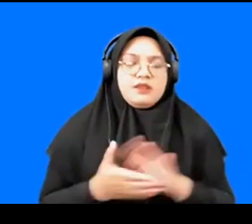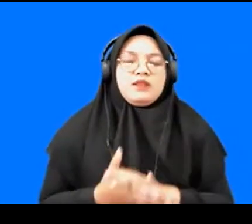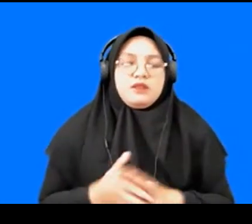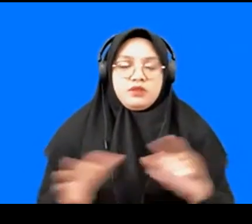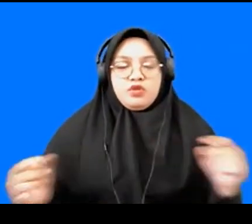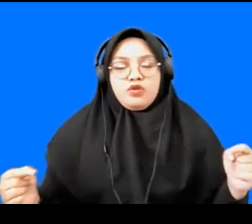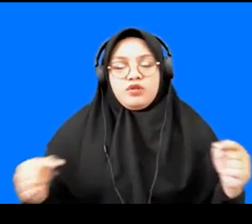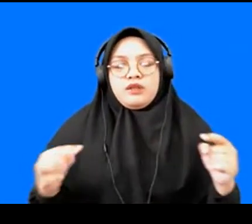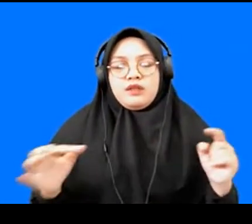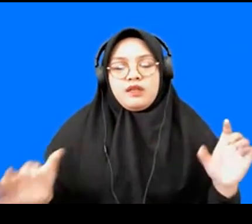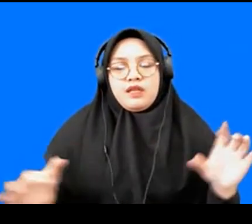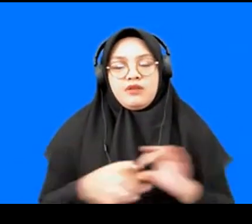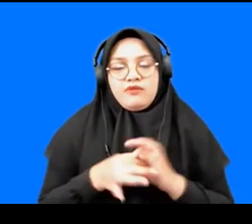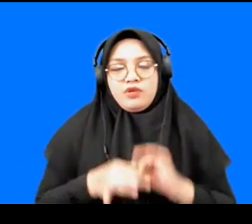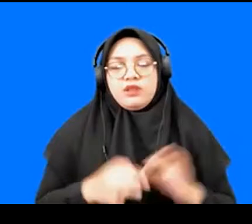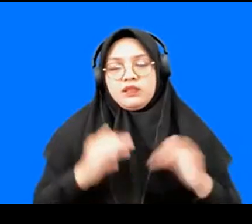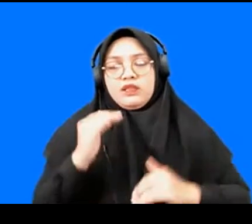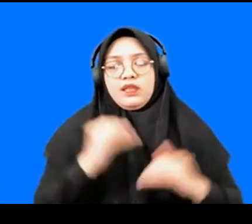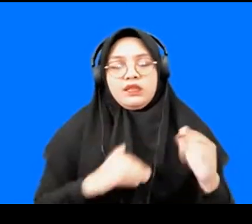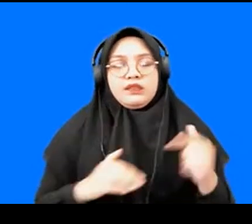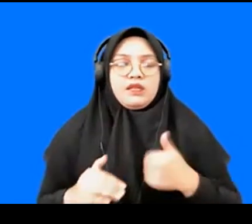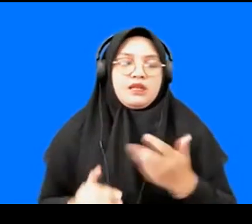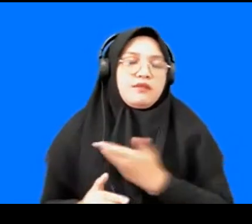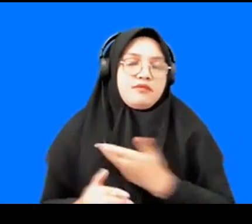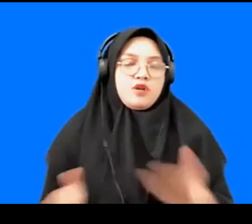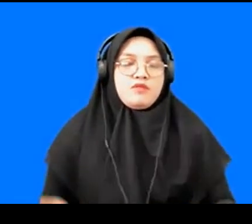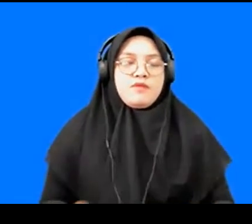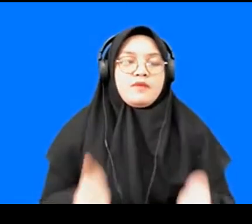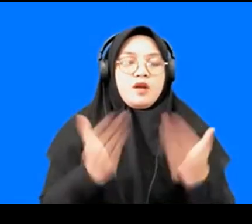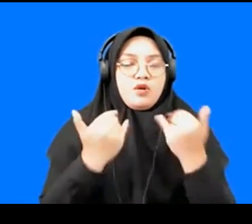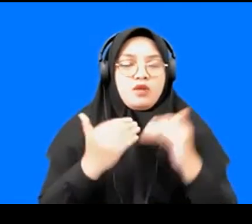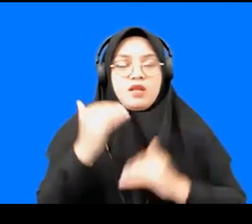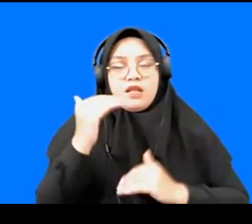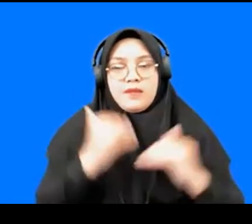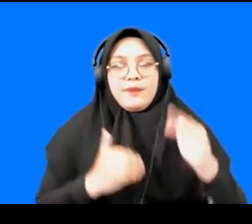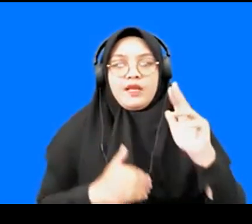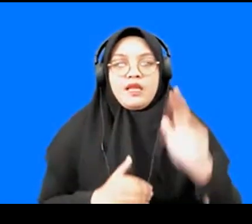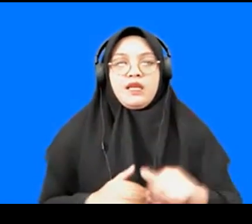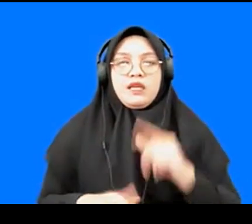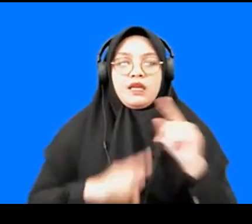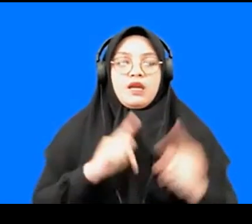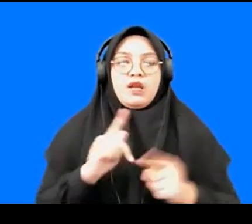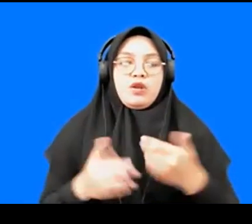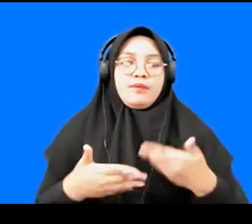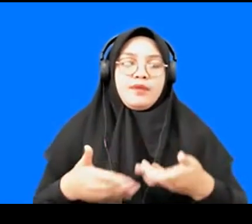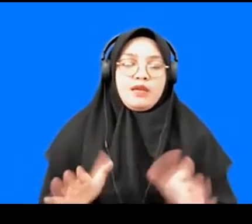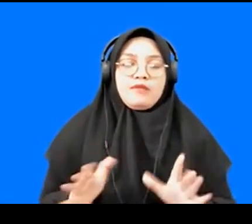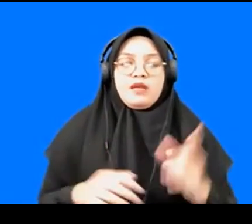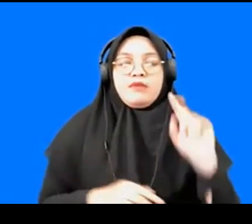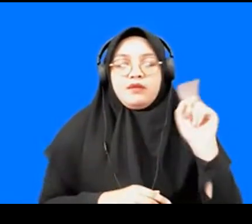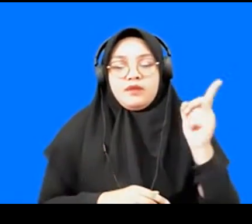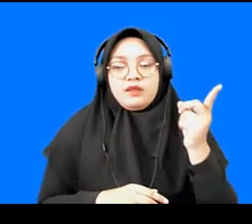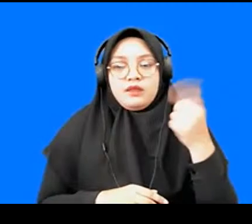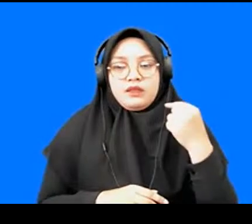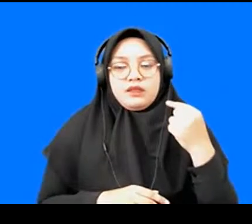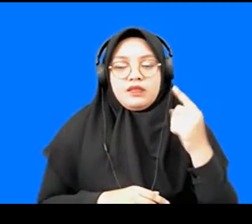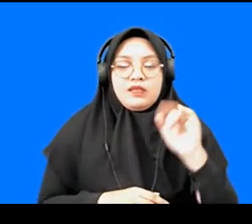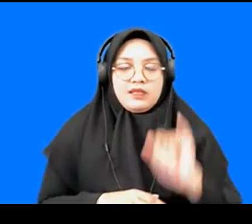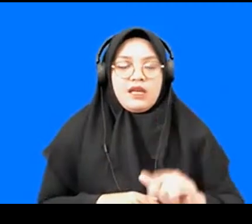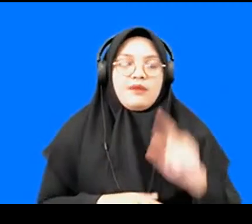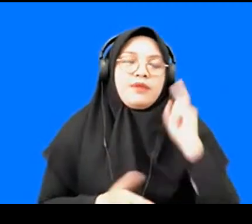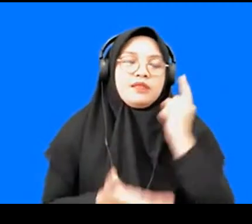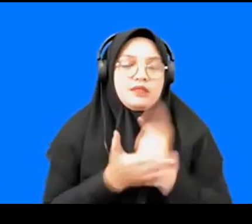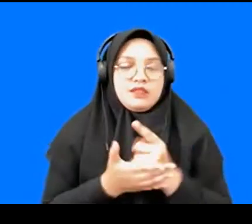contribute more if I'm confident that the government would spend it wisely. Of course, the proposal would say, okay, only spend it on